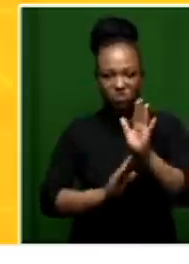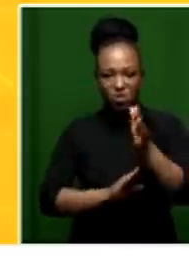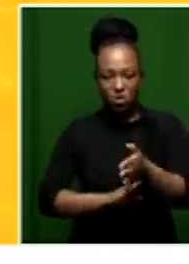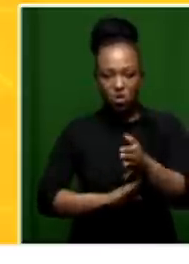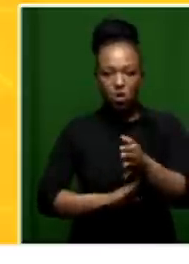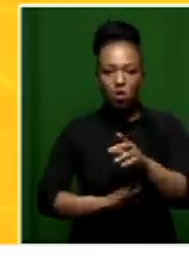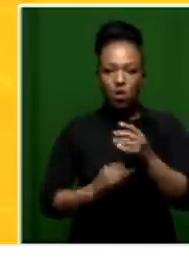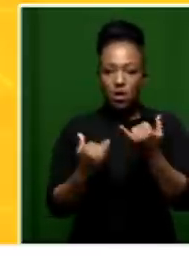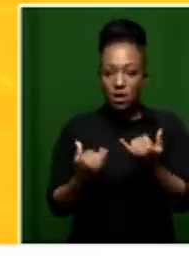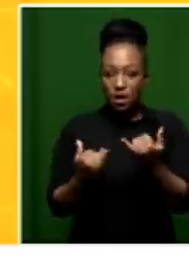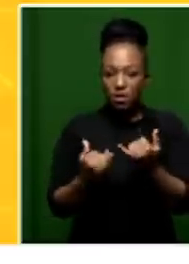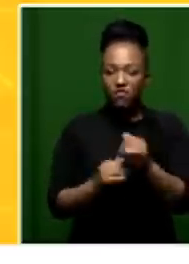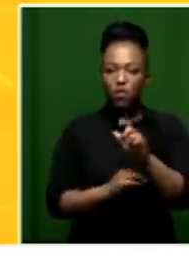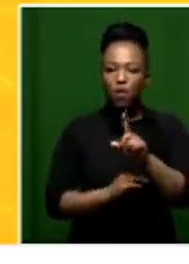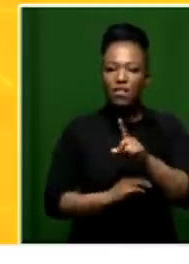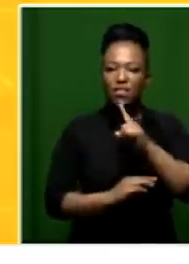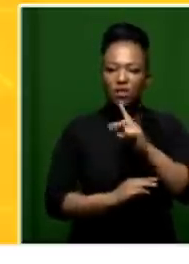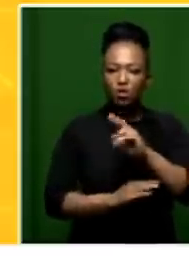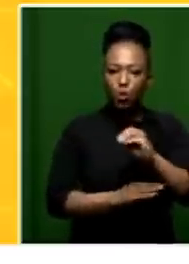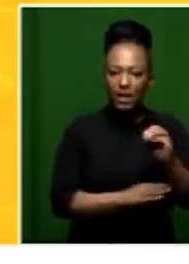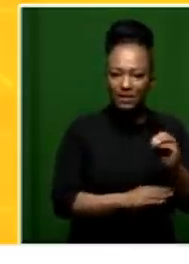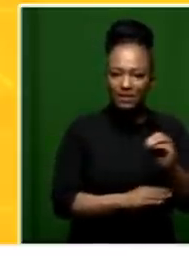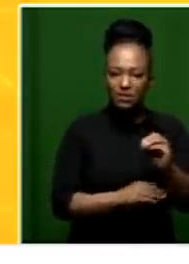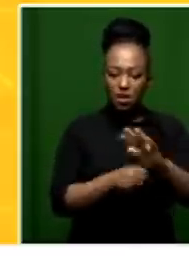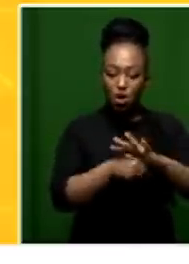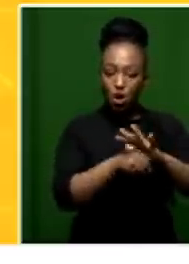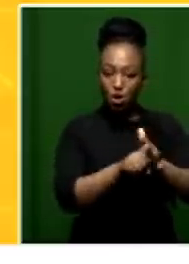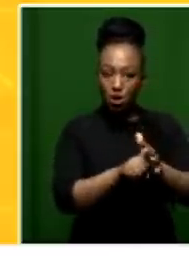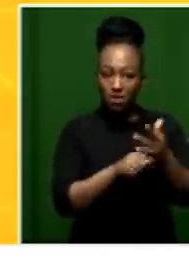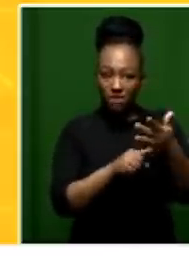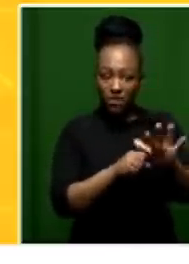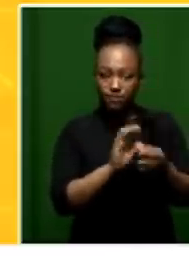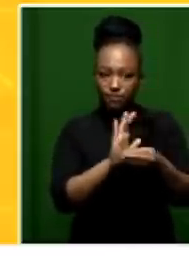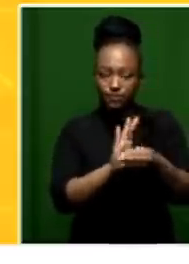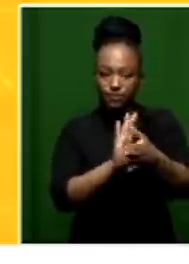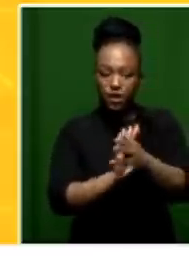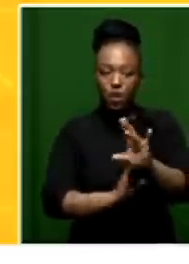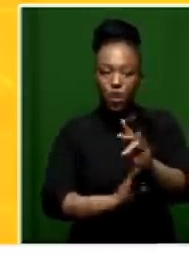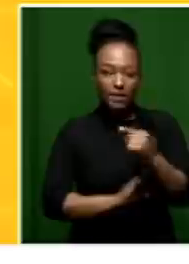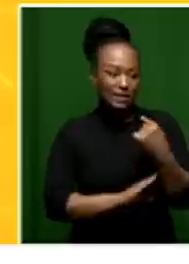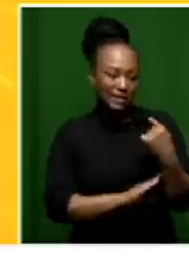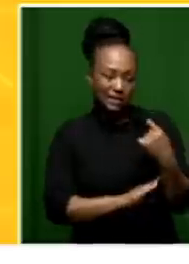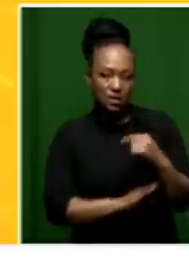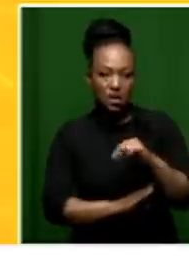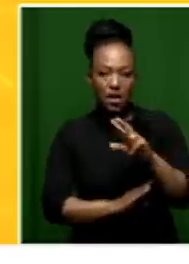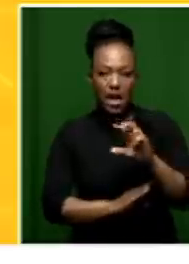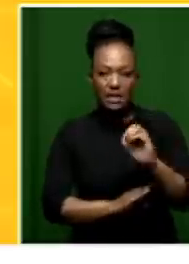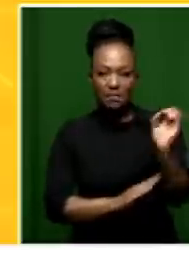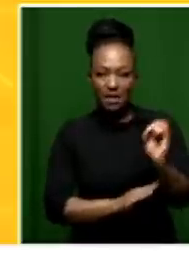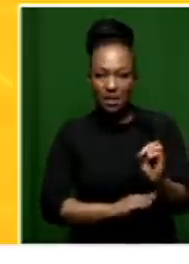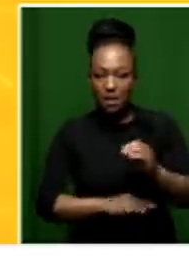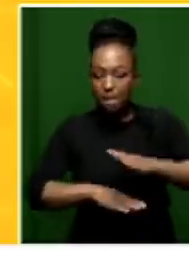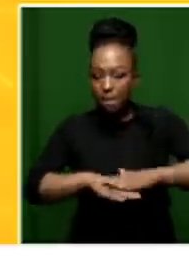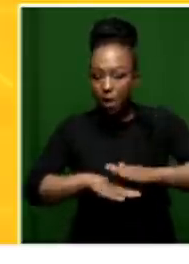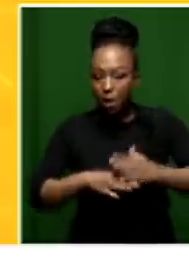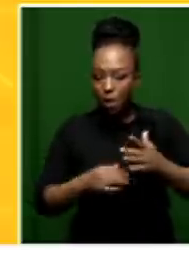in infections. Now, of the 1,200 positive cases that were recorded by Wednesday this week, 80% of those were